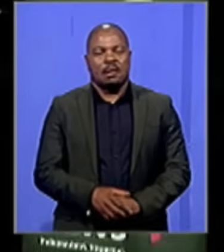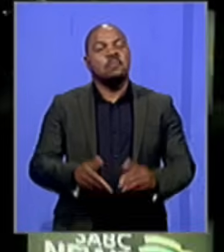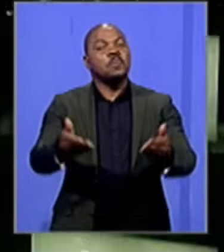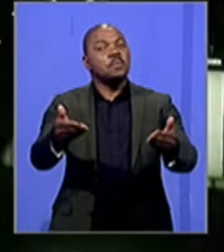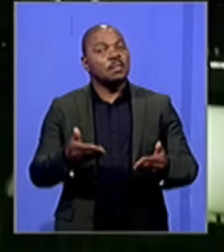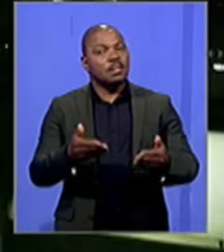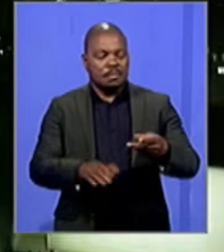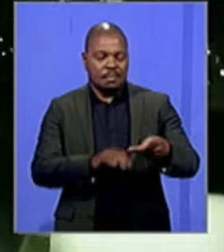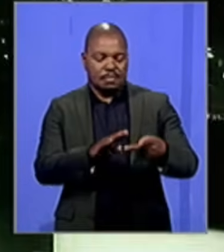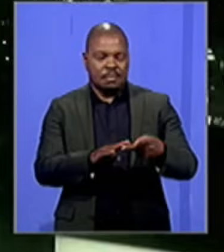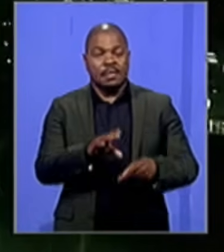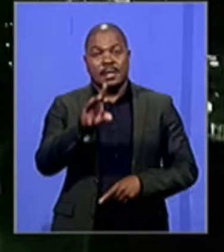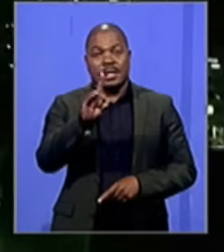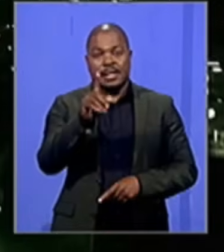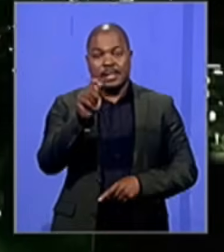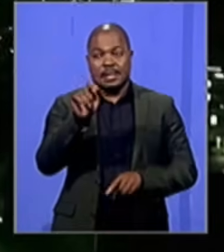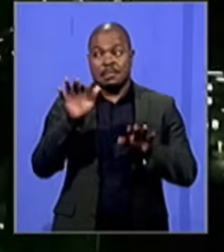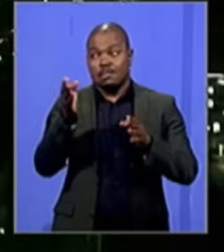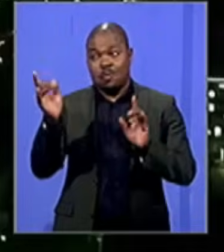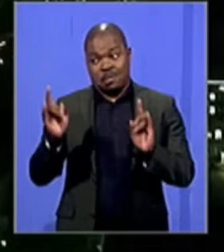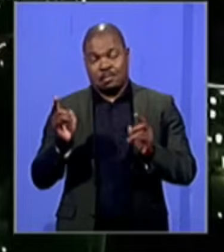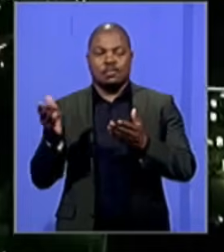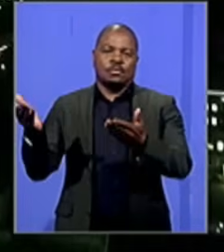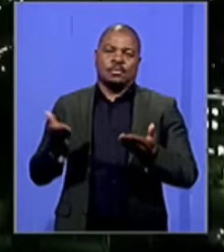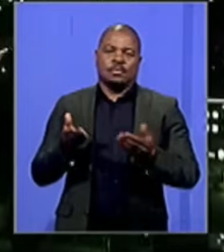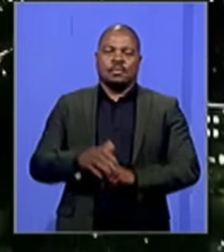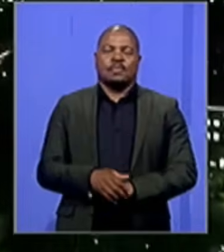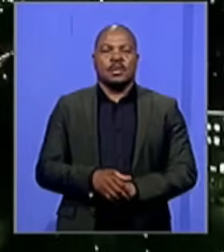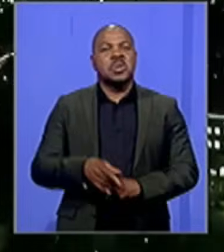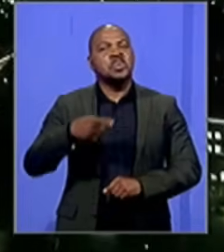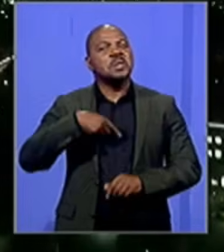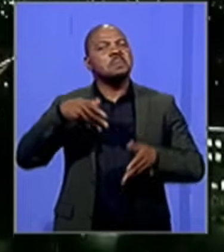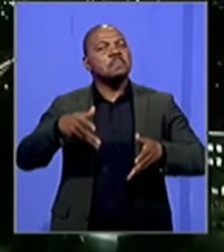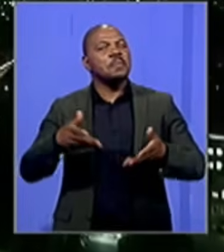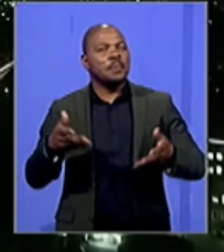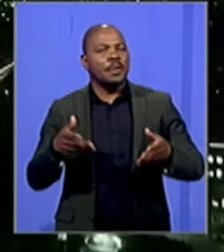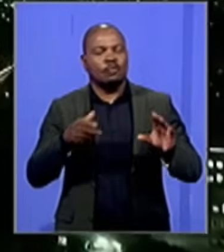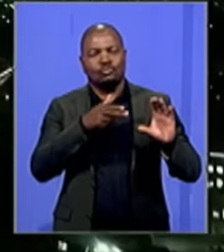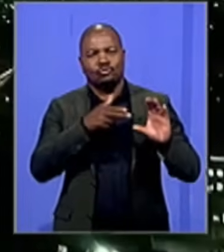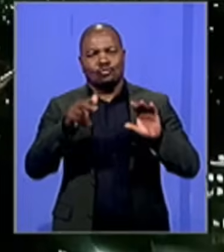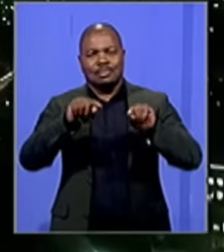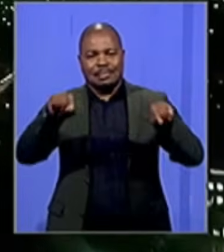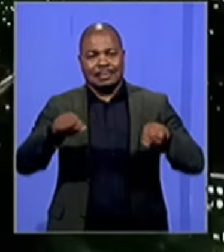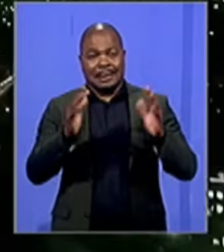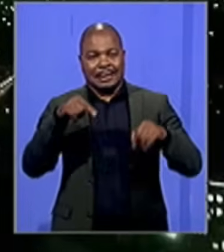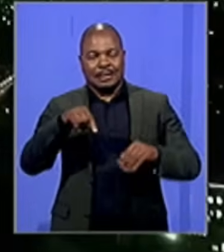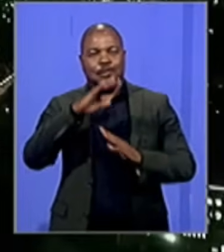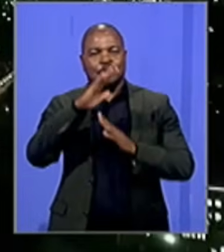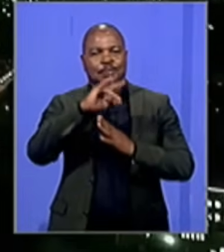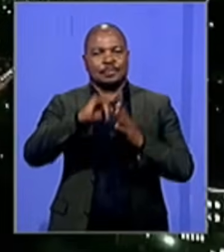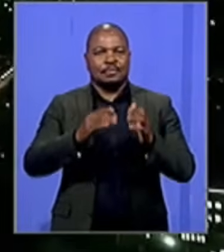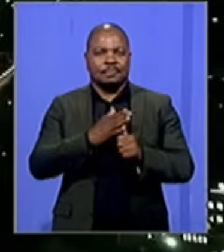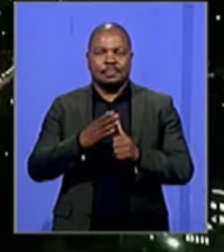Re la mogela le babogedi ba rena ba kanala ya DTT. Re gasha go tswa Studio 10 re thoma ka